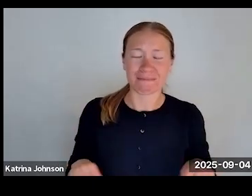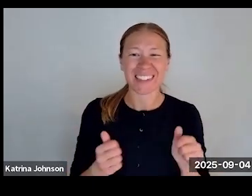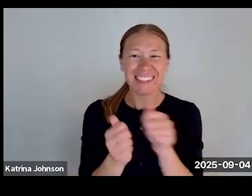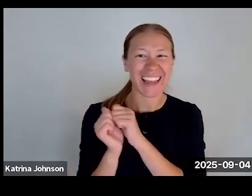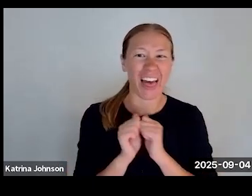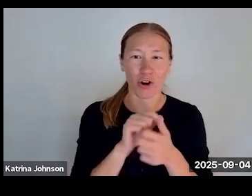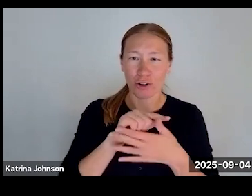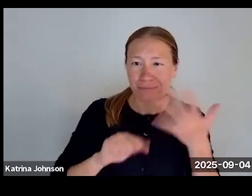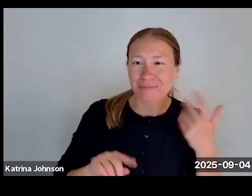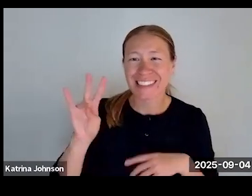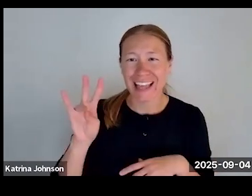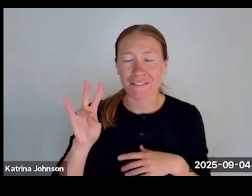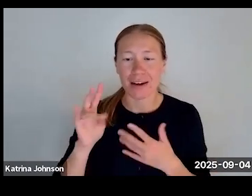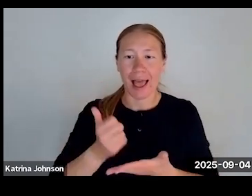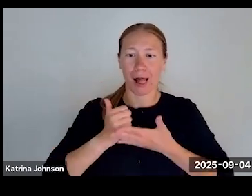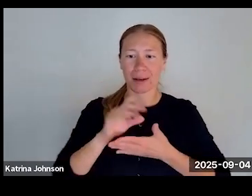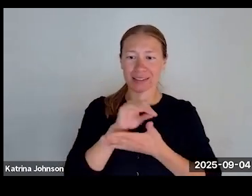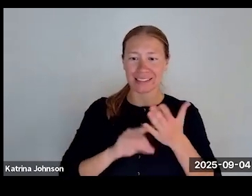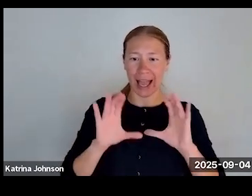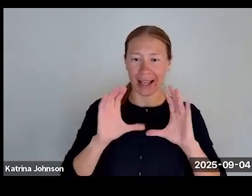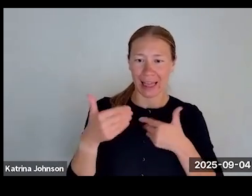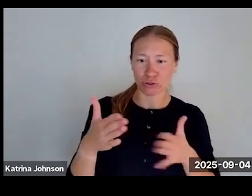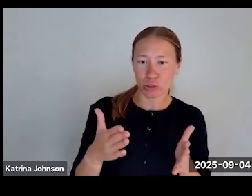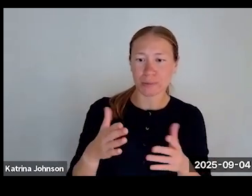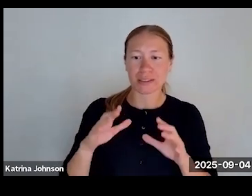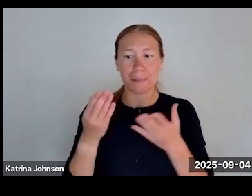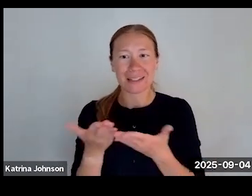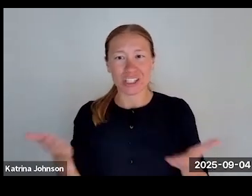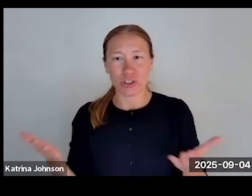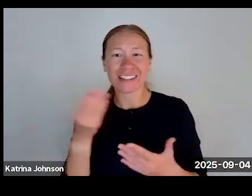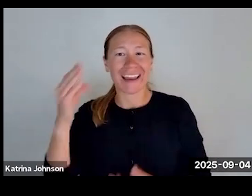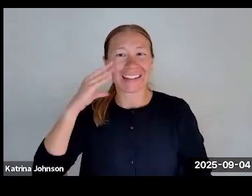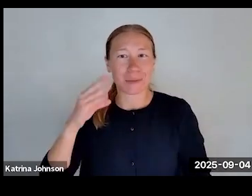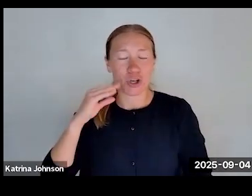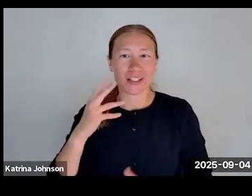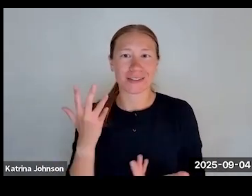design classrooms, materials, and experiences that work for all students.